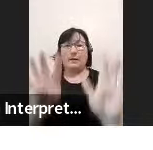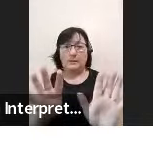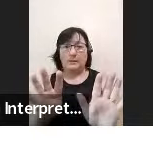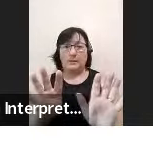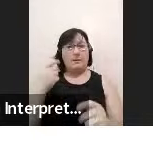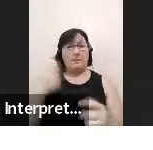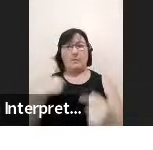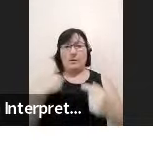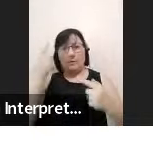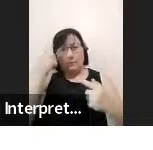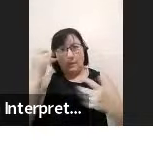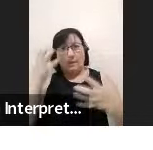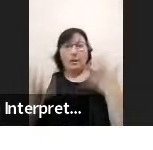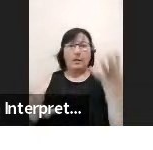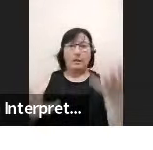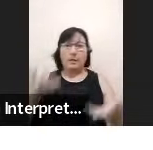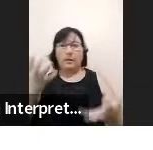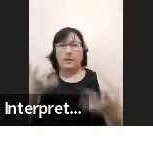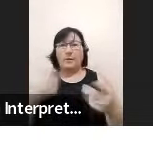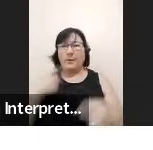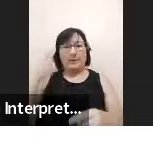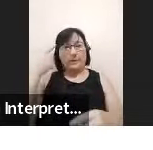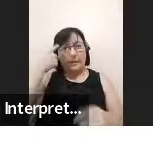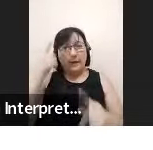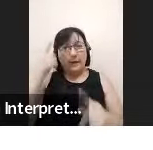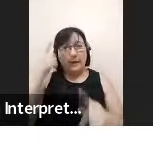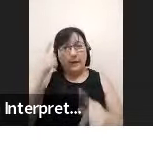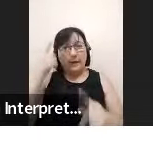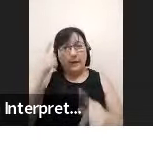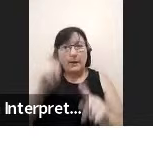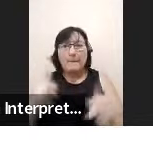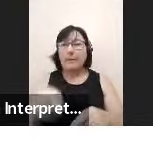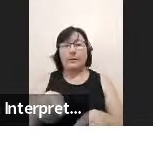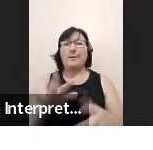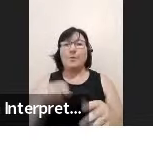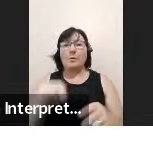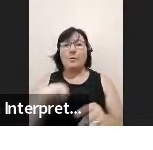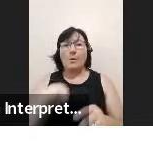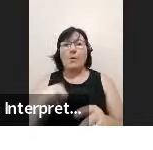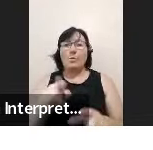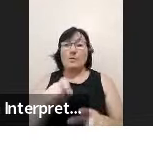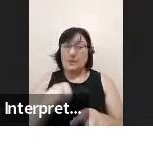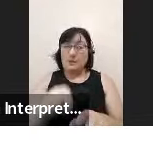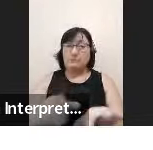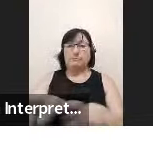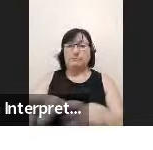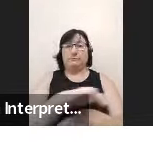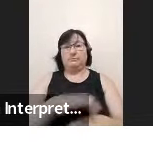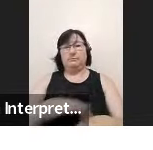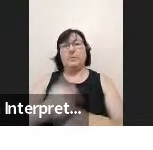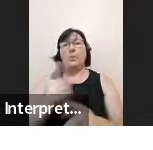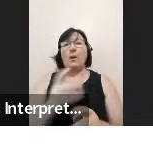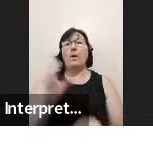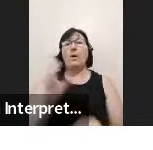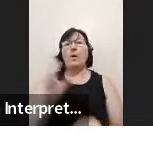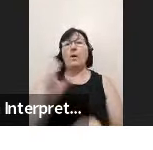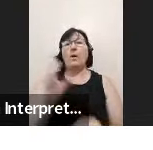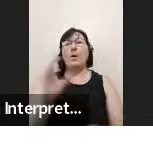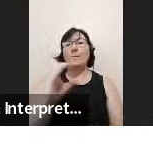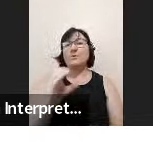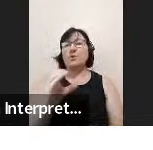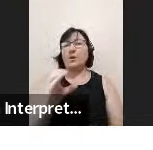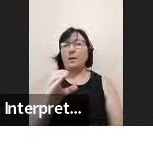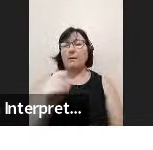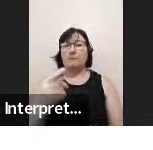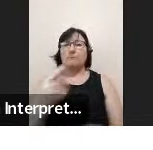it. It was never considered. So those are the kind of circumstances where commissioner can then say, okay, we are now on COVID-19, country is on lockdown, we